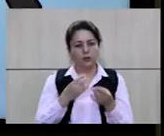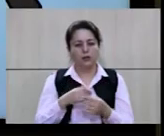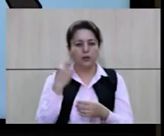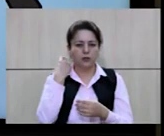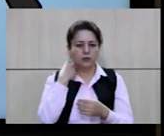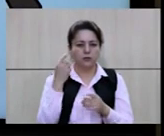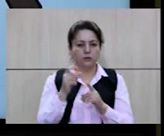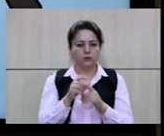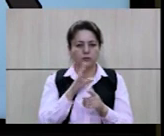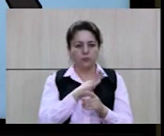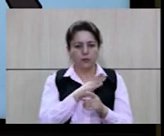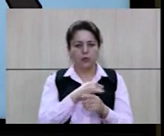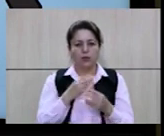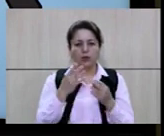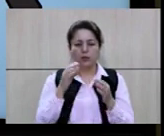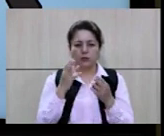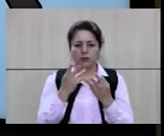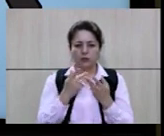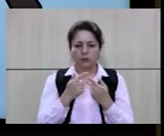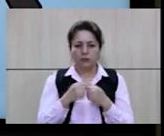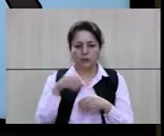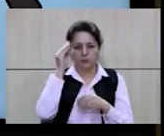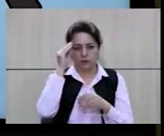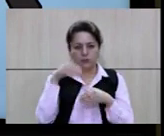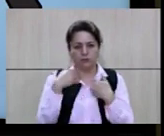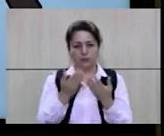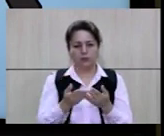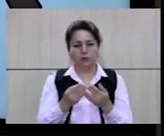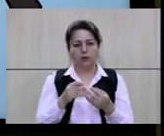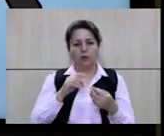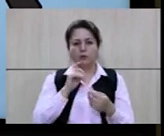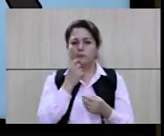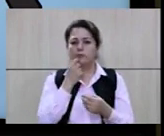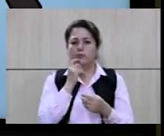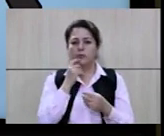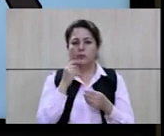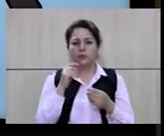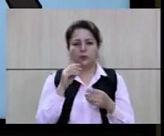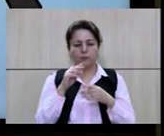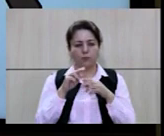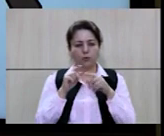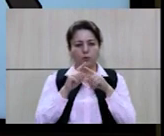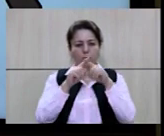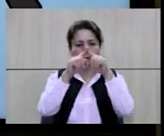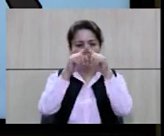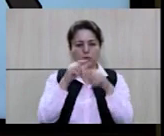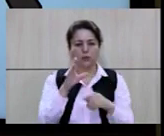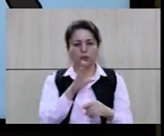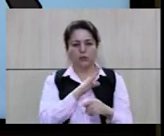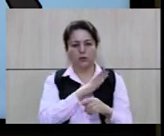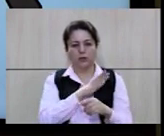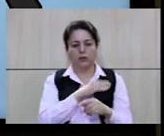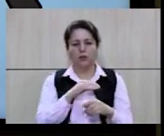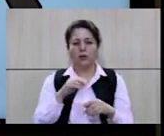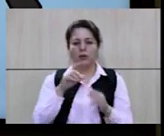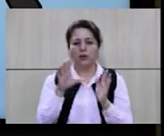İngilizce söz bo'lib, hisoblagich ma'nosini anglatadi. Murakkab qurilmaga ega elektron hisoblash